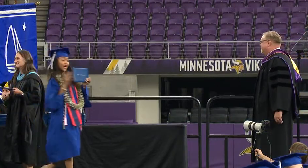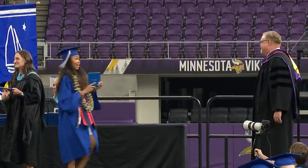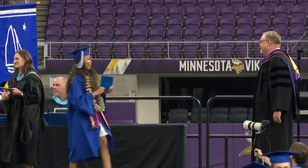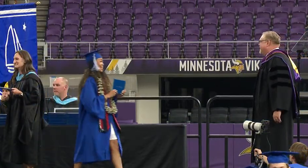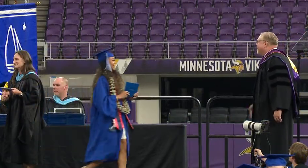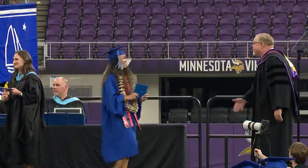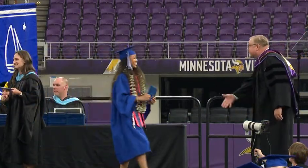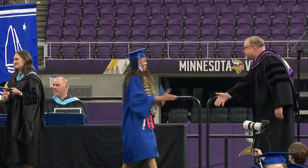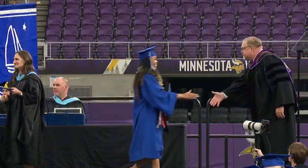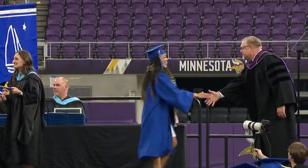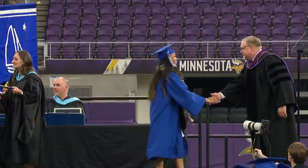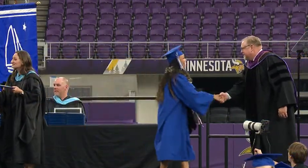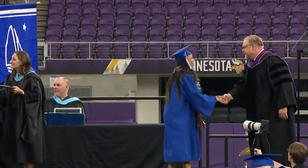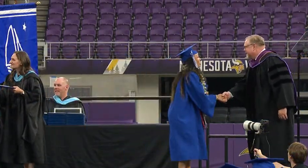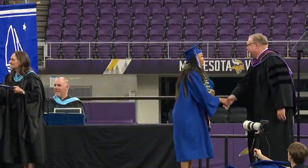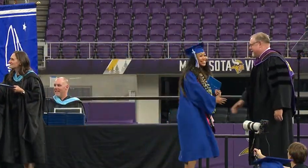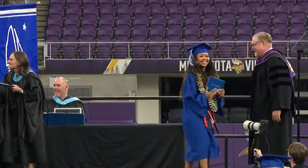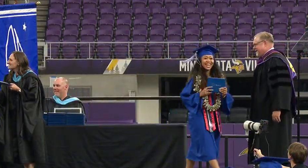Anastasia Isbell,